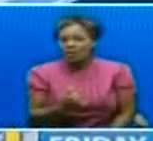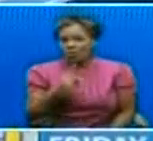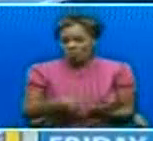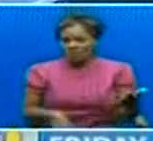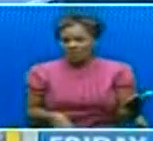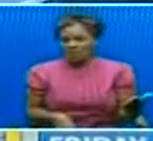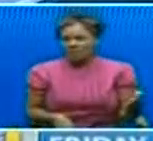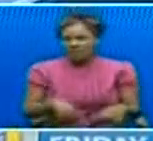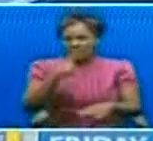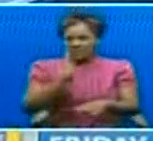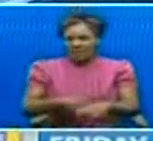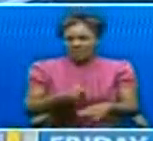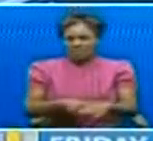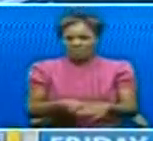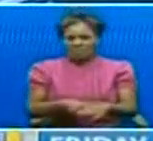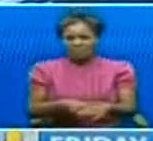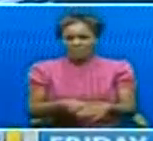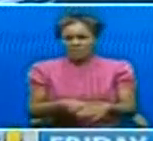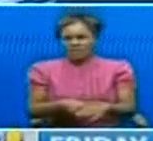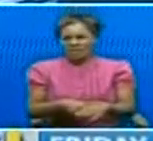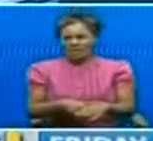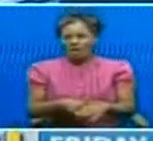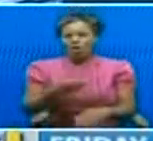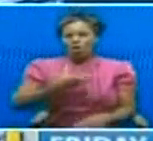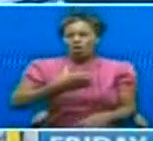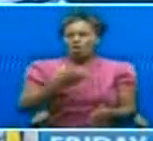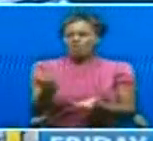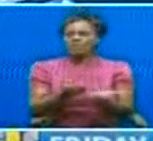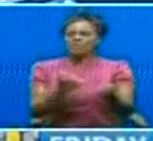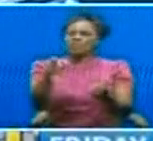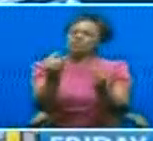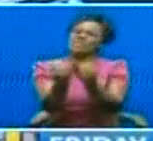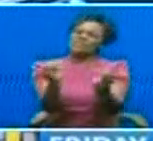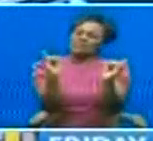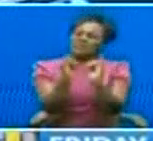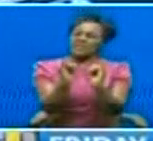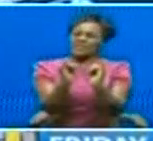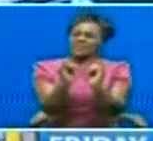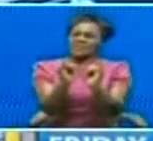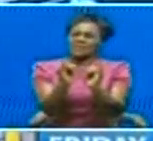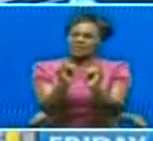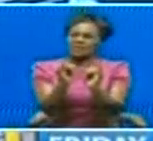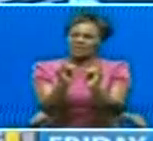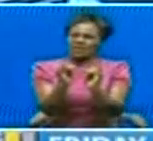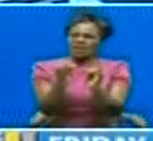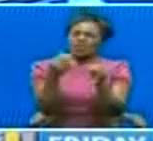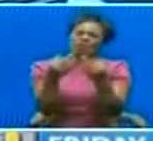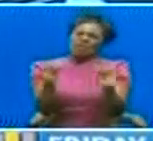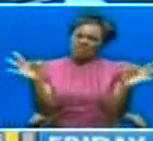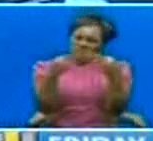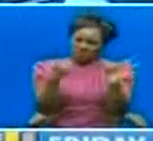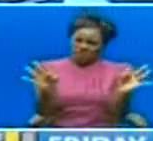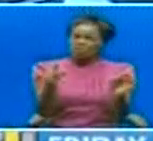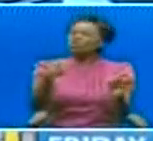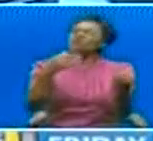is when you're in the thing I like about, you know, running your own business is you're sort of independent, and you have the freedom. That's what I like.